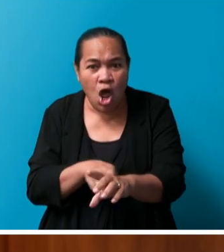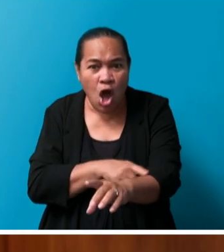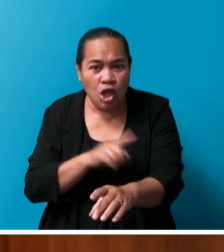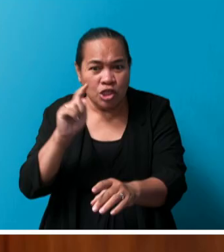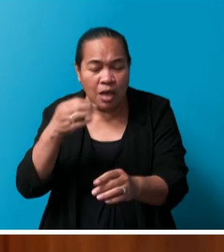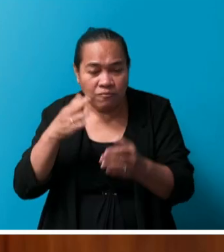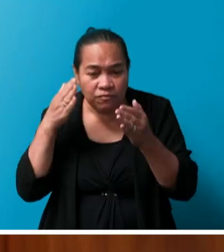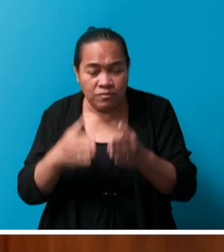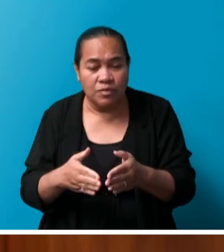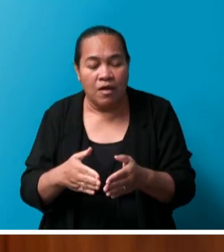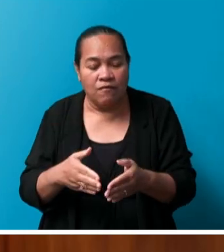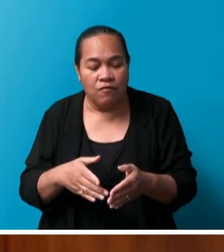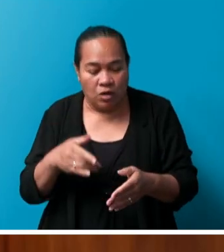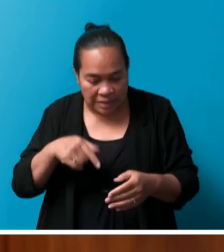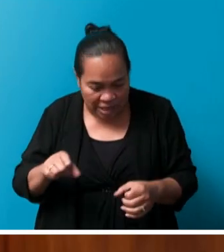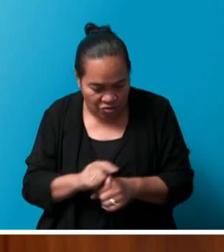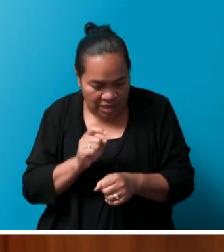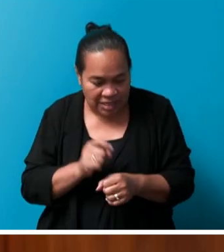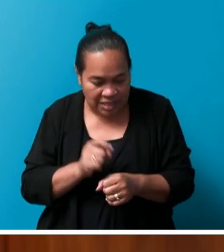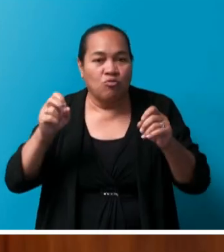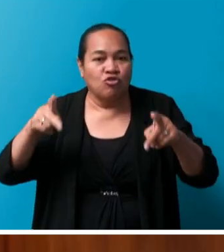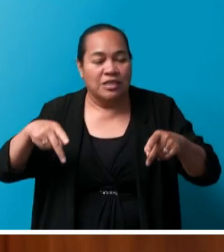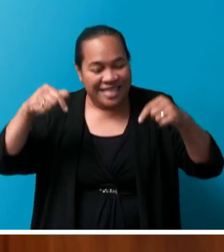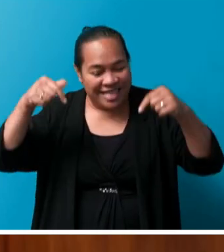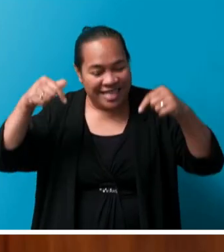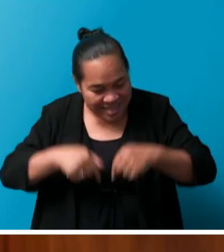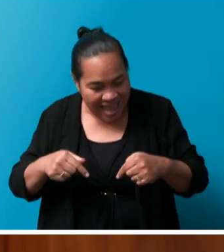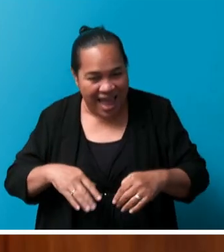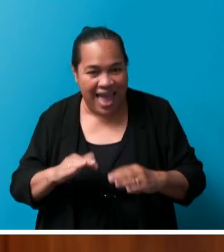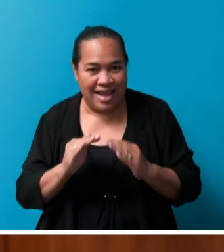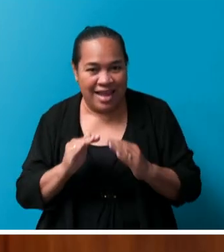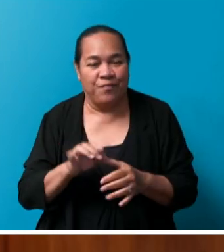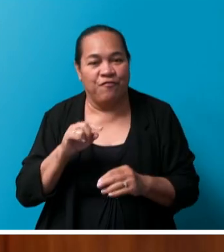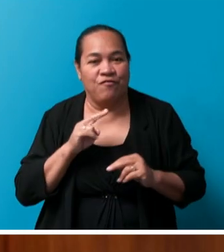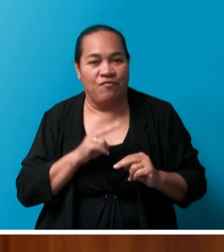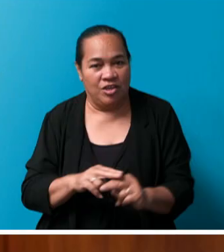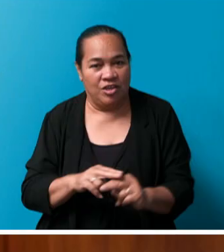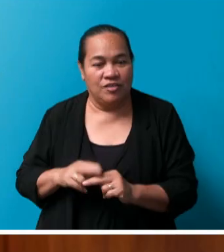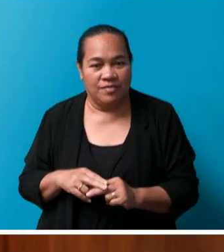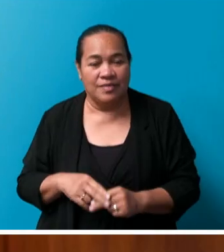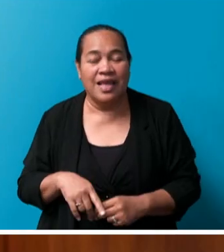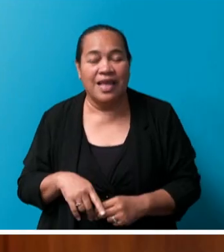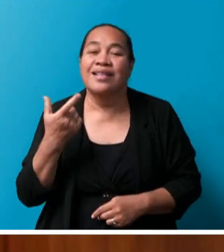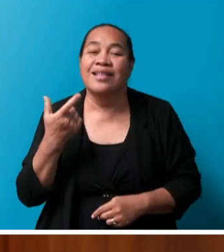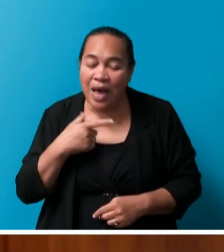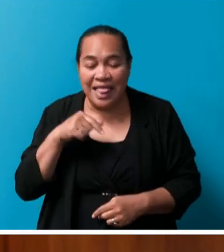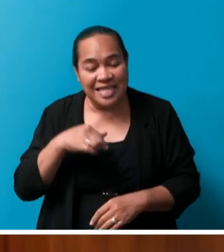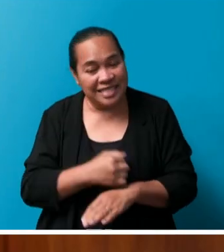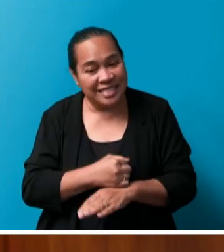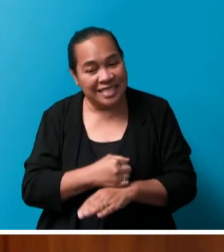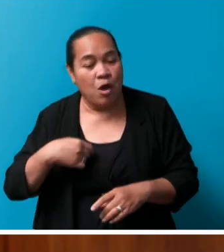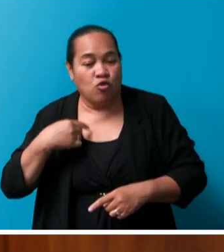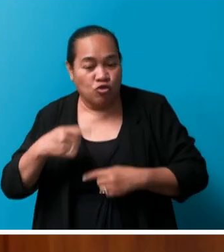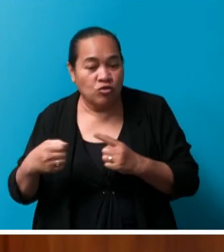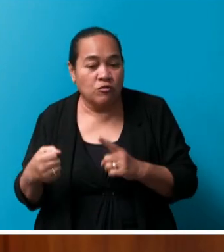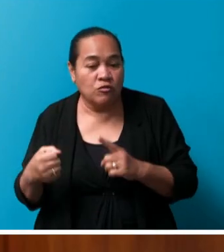focus must be on creating opportunities here at home. That is why this government continues to